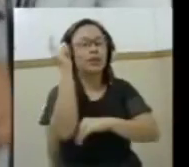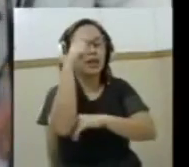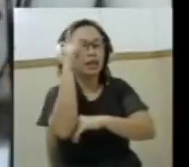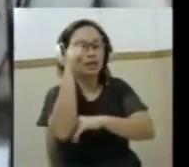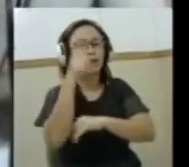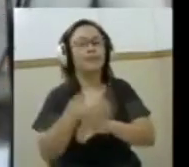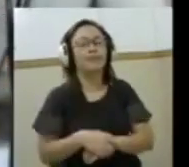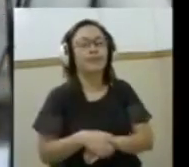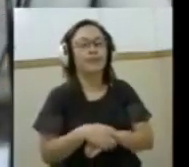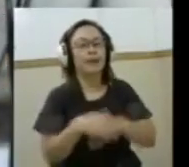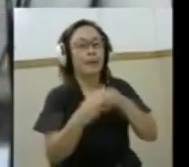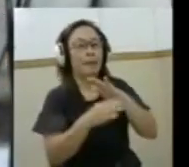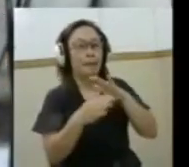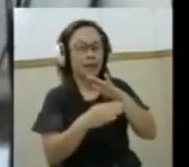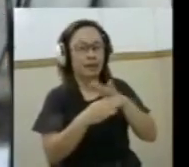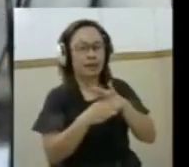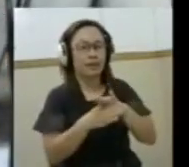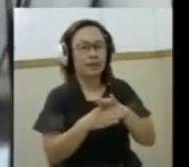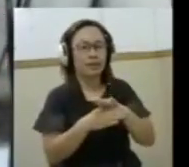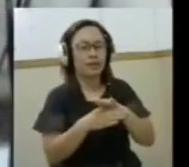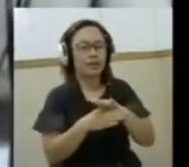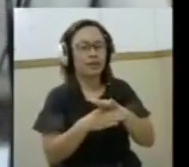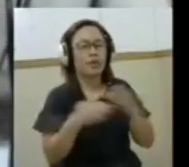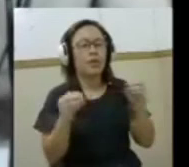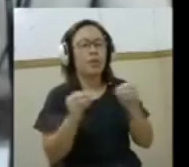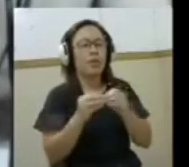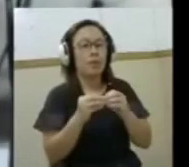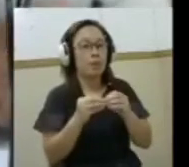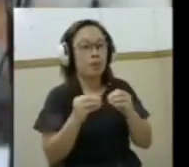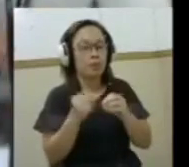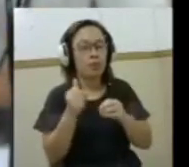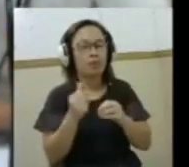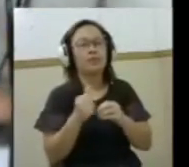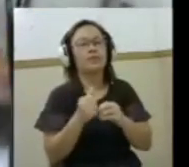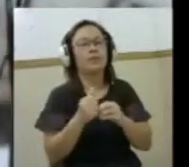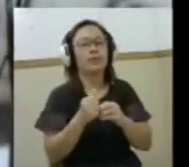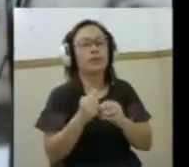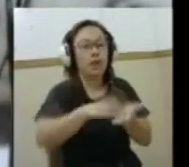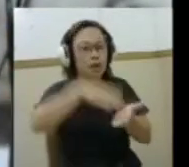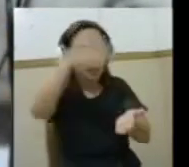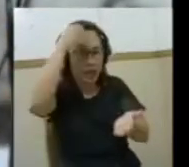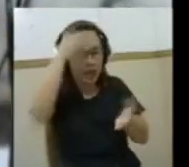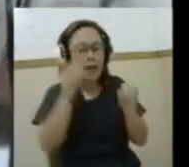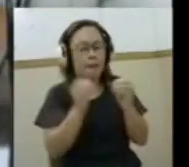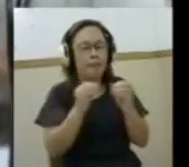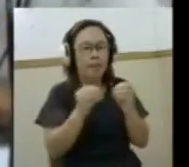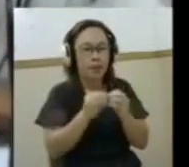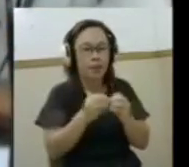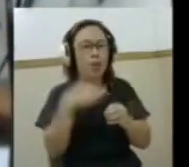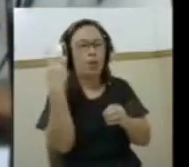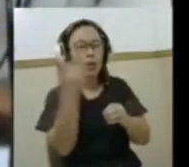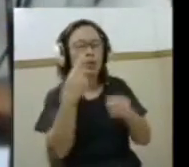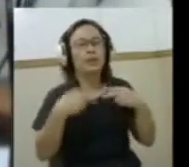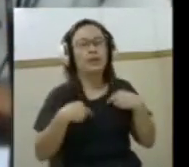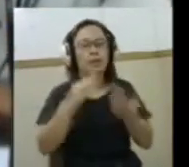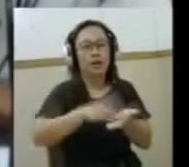your knowledge base. The most obvious reason to do research is that you learn more. There's always more to